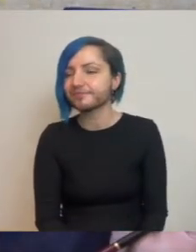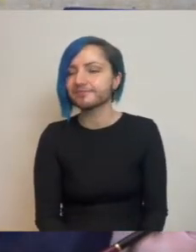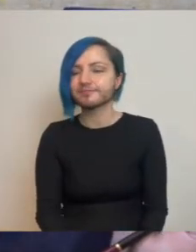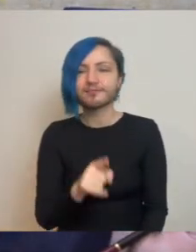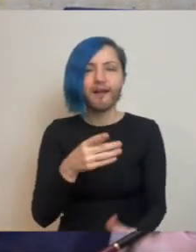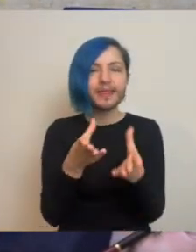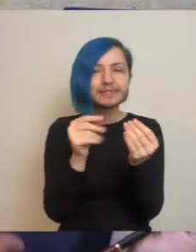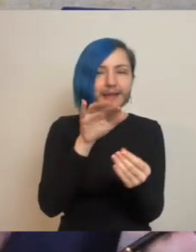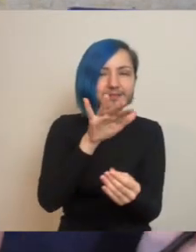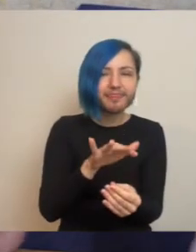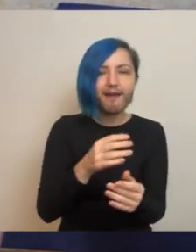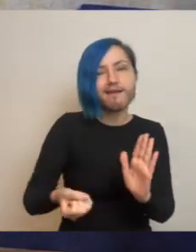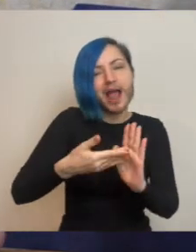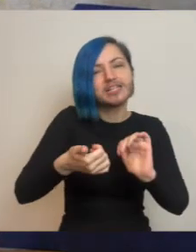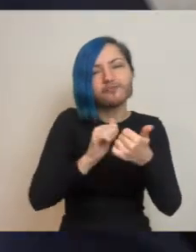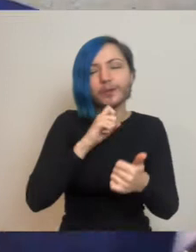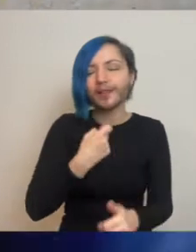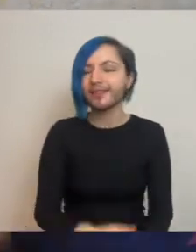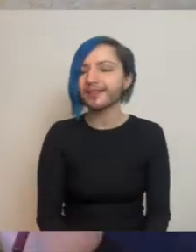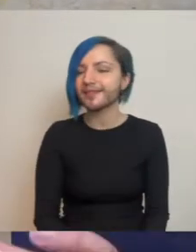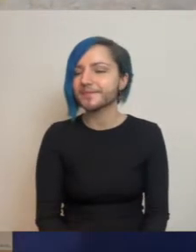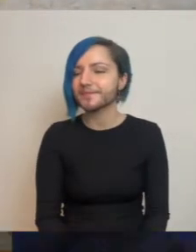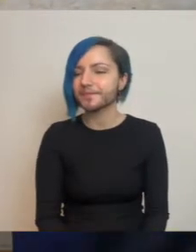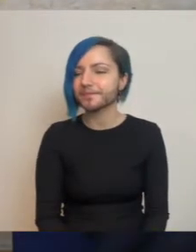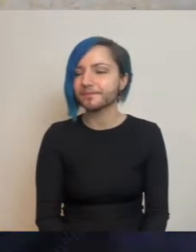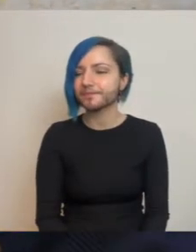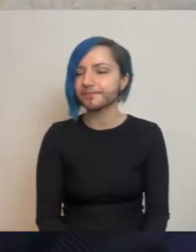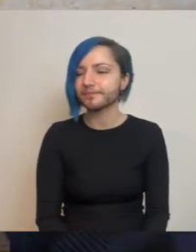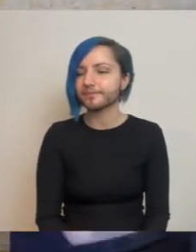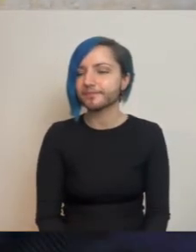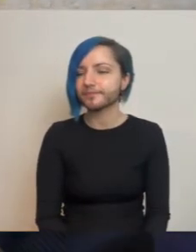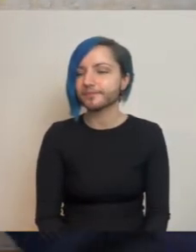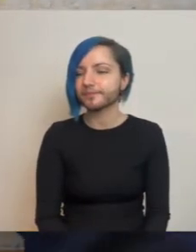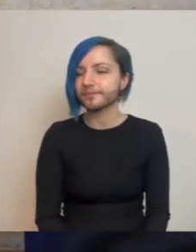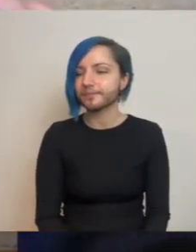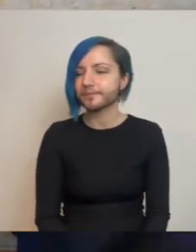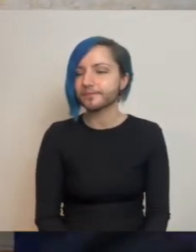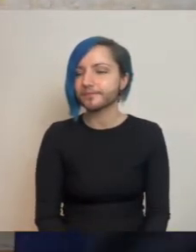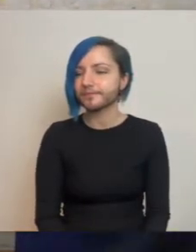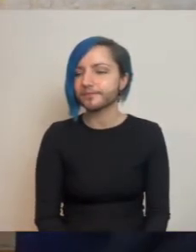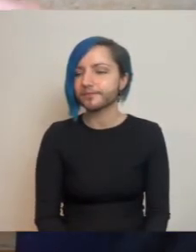this space in so he has a friend.